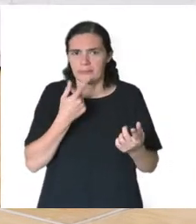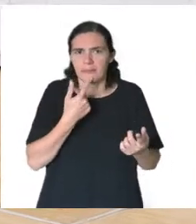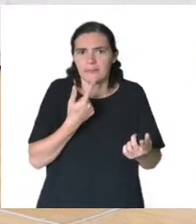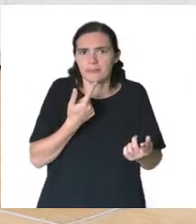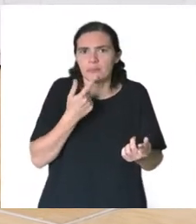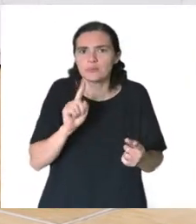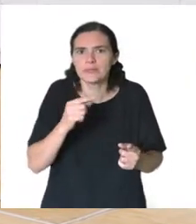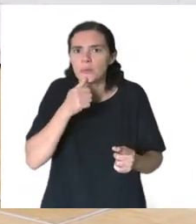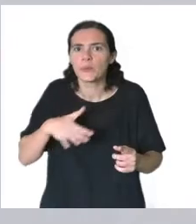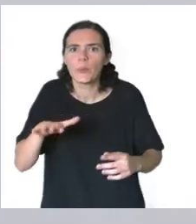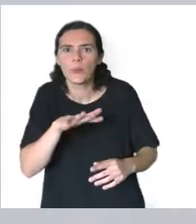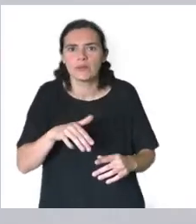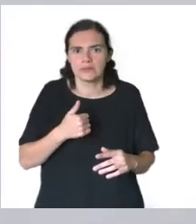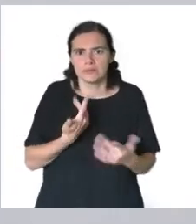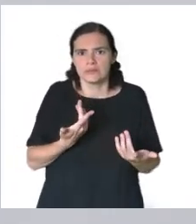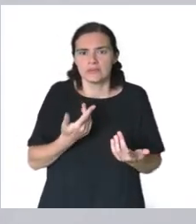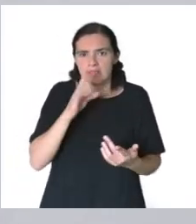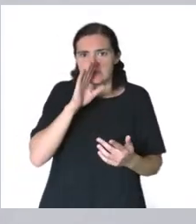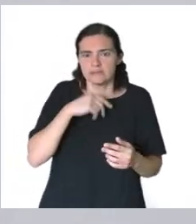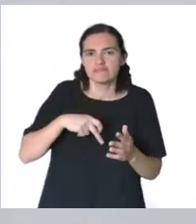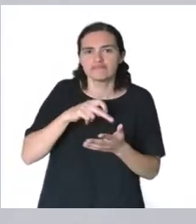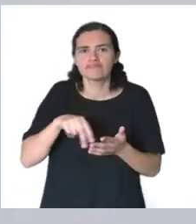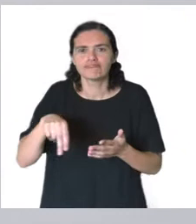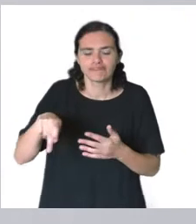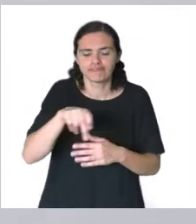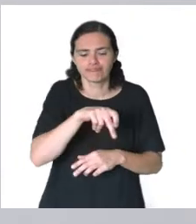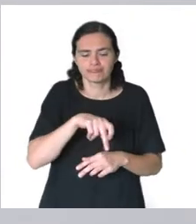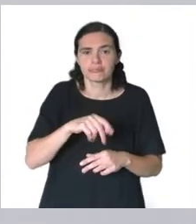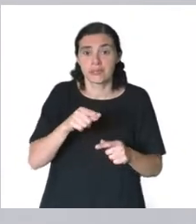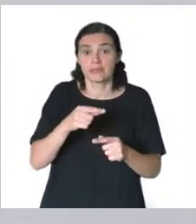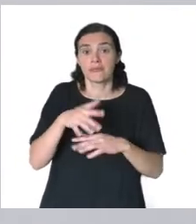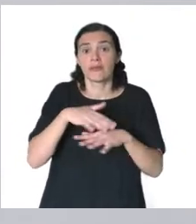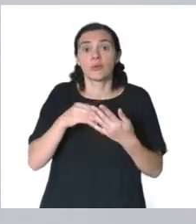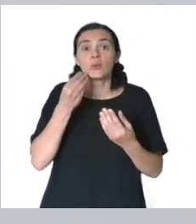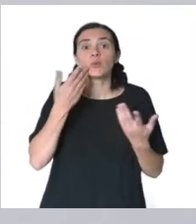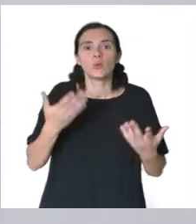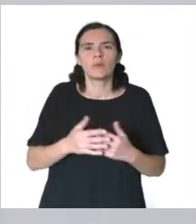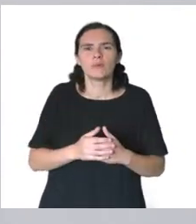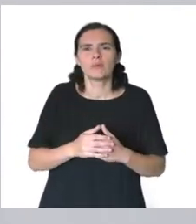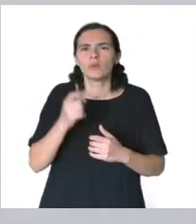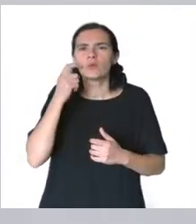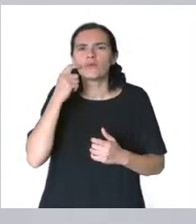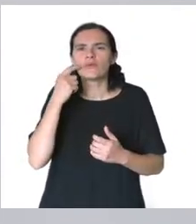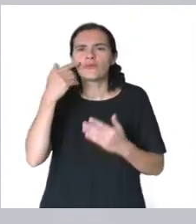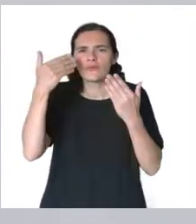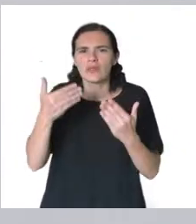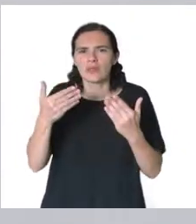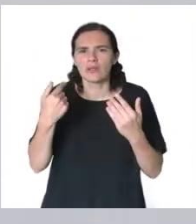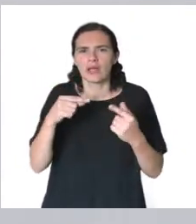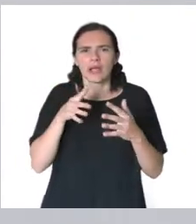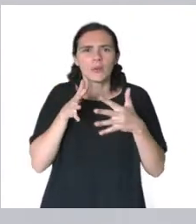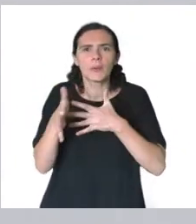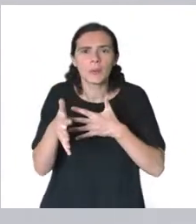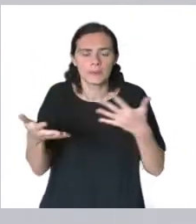lose a sense of where they are. But if you go through this maze, which is made out of